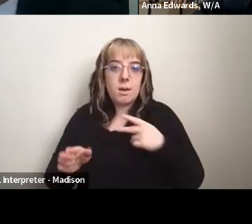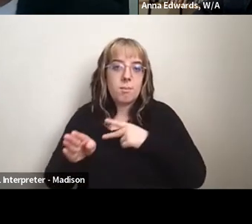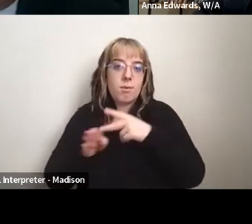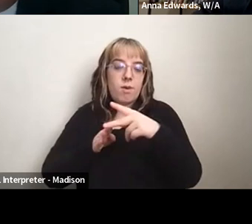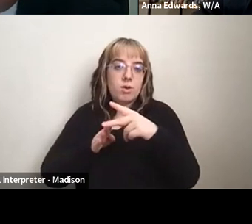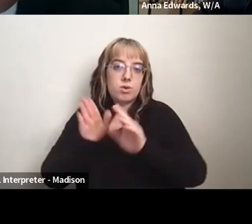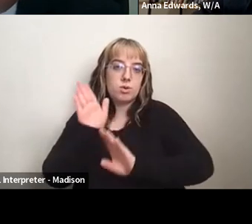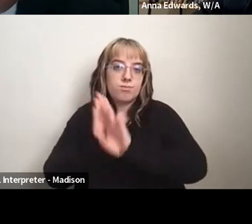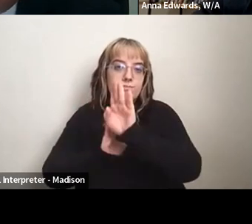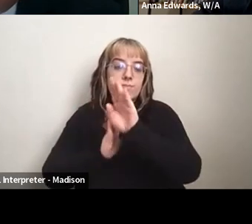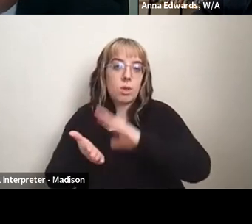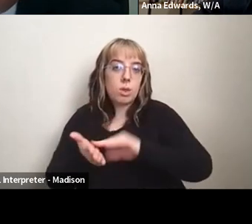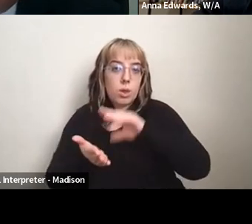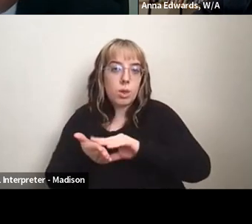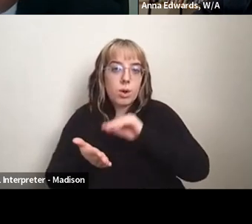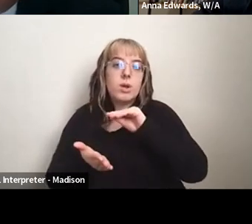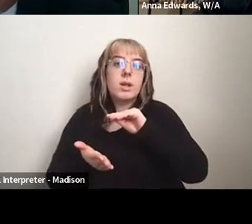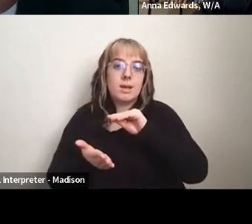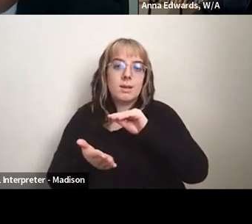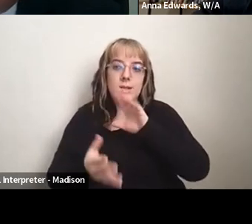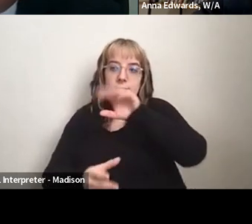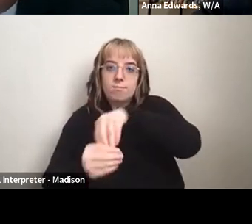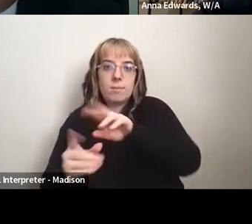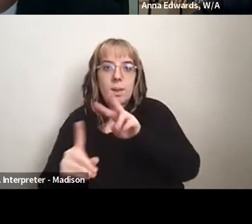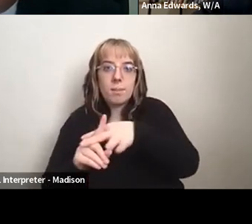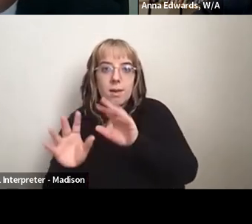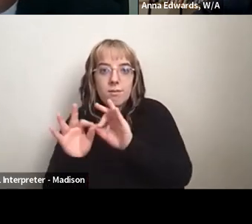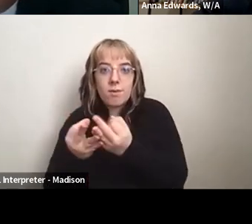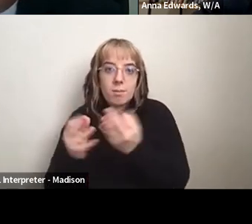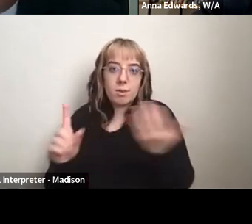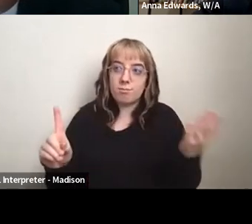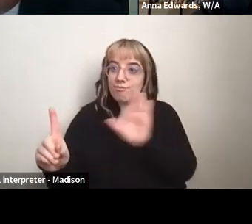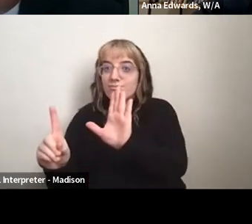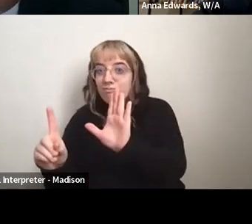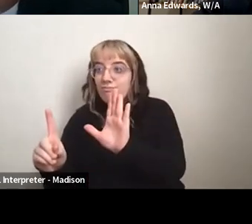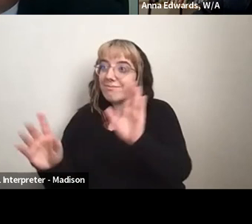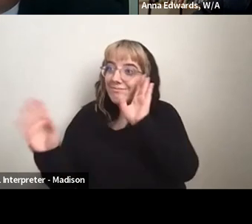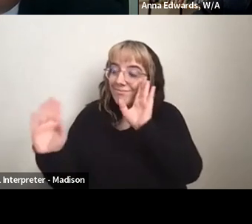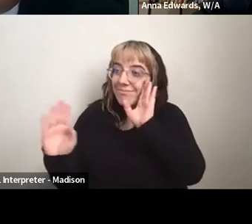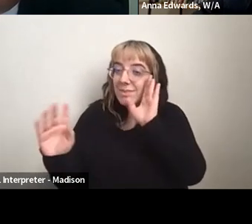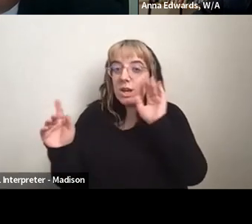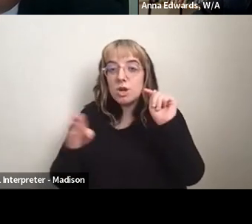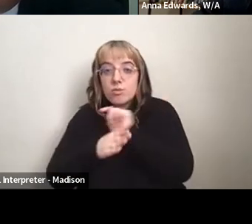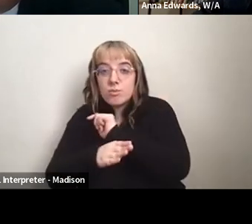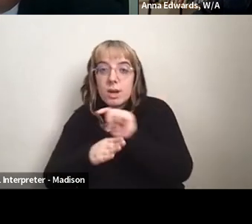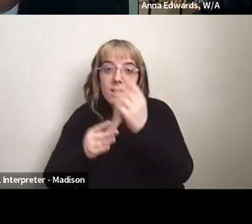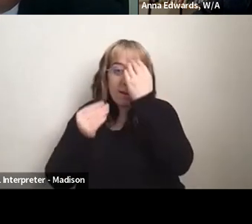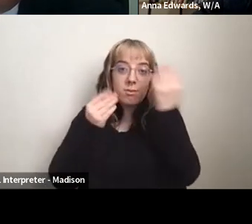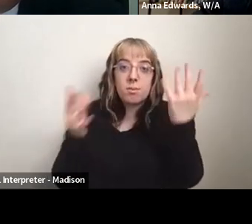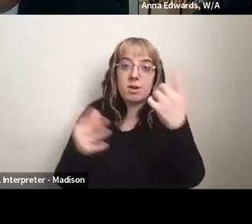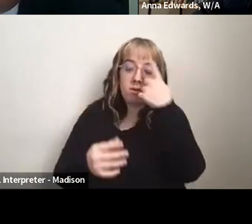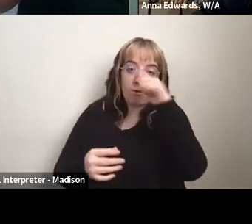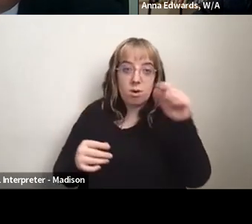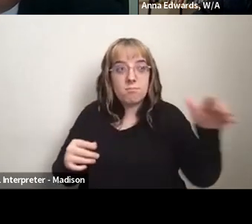learning into our families and to our family learning. And so training and information are provided to our